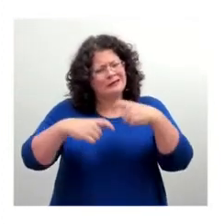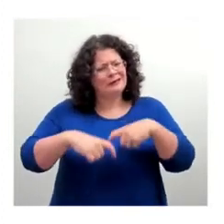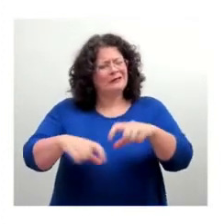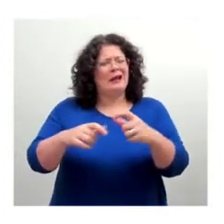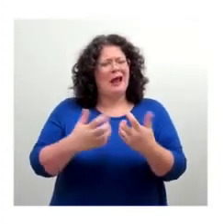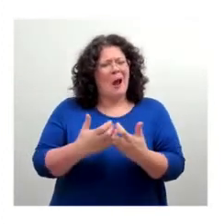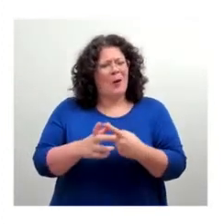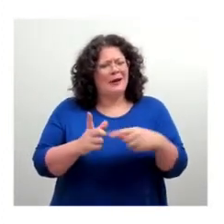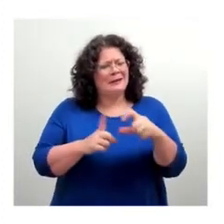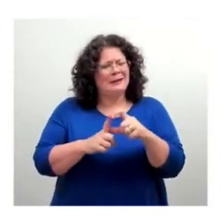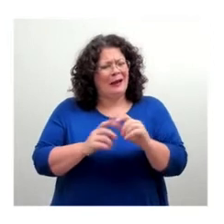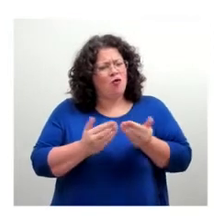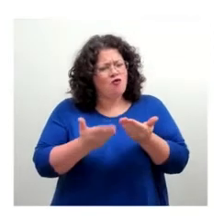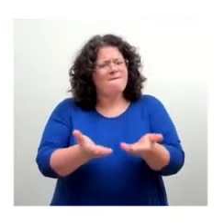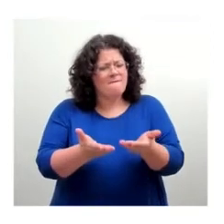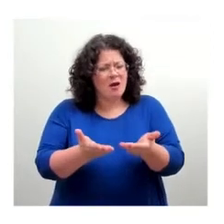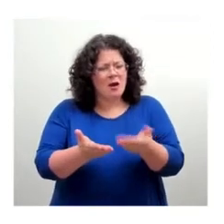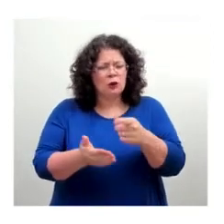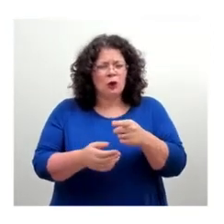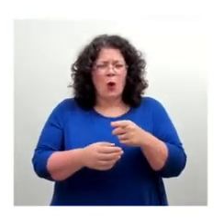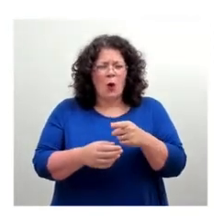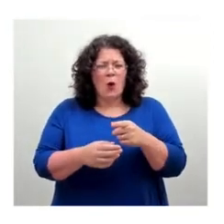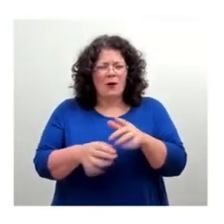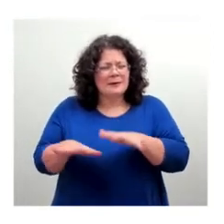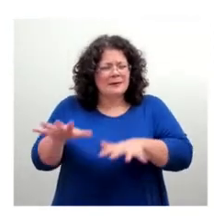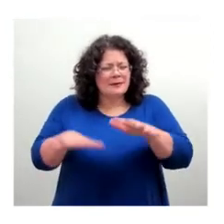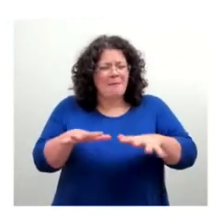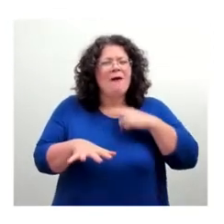be familiar, and you can compare that then to